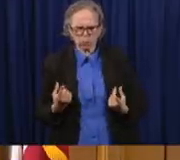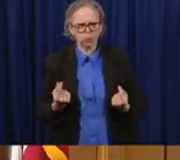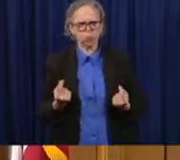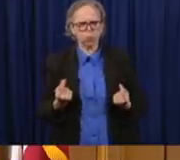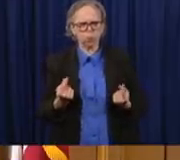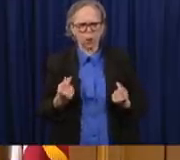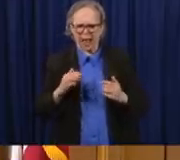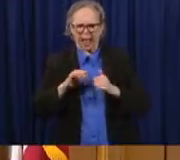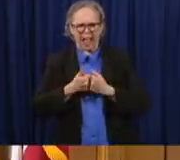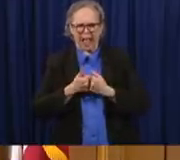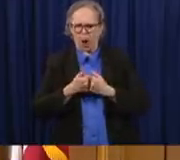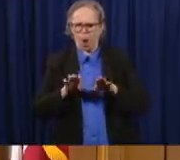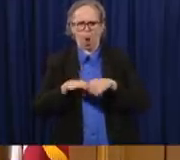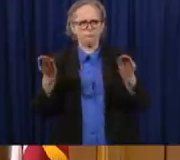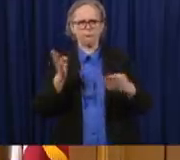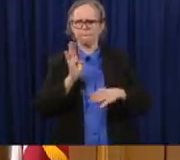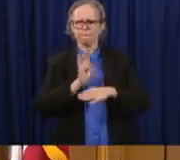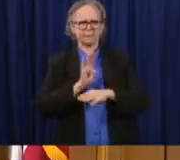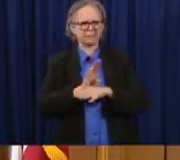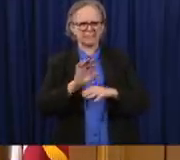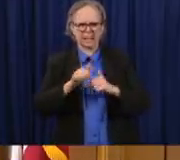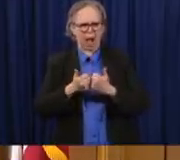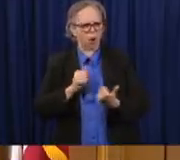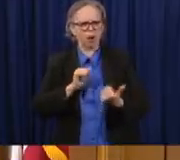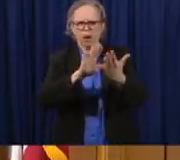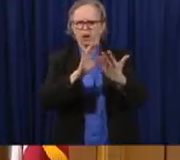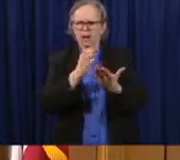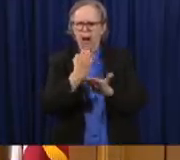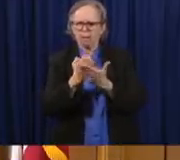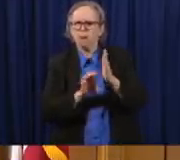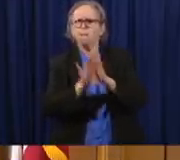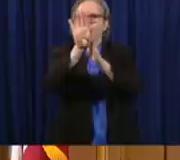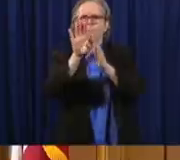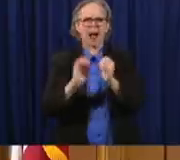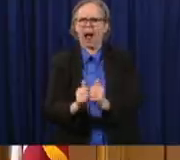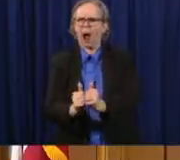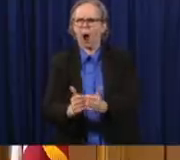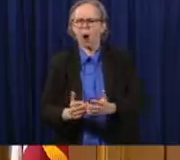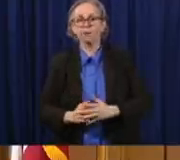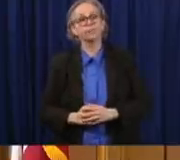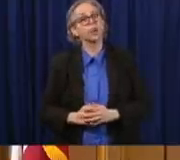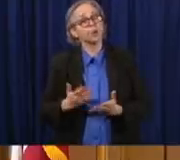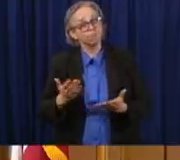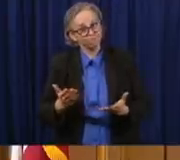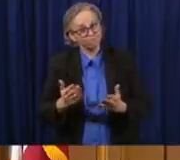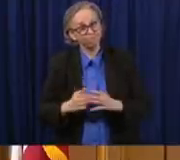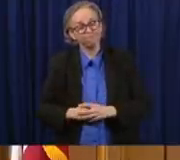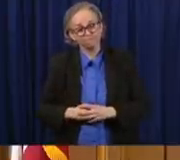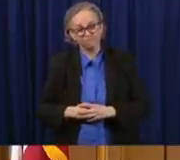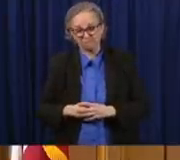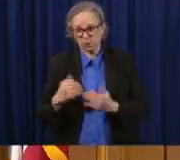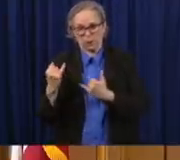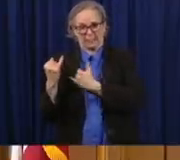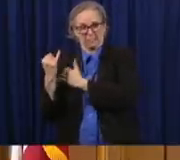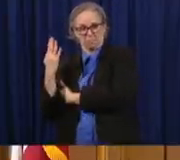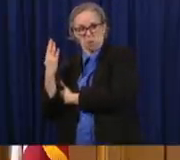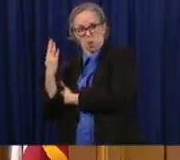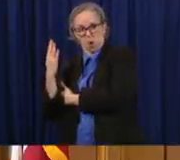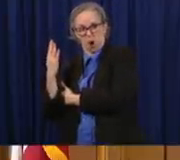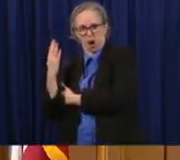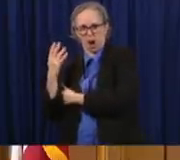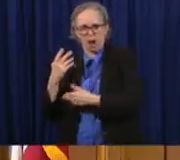this economic crisis. This morning, I received a report from them,